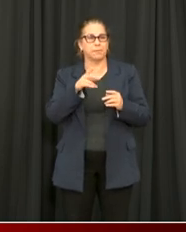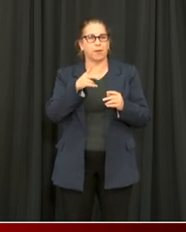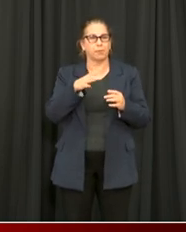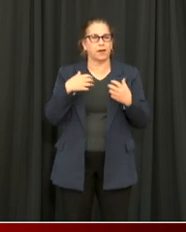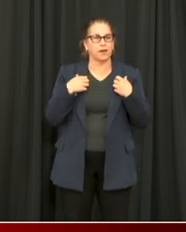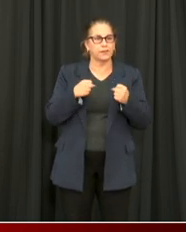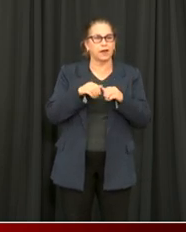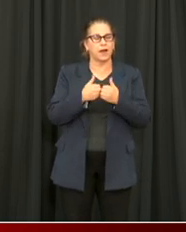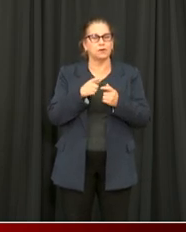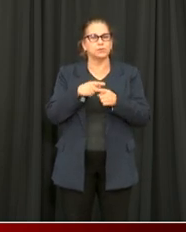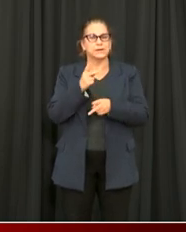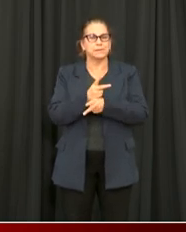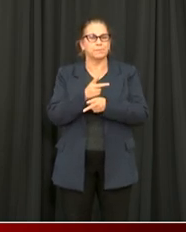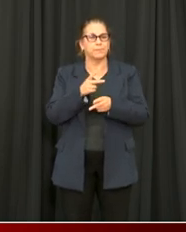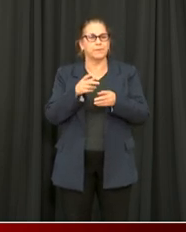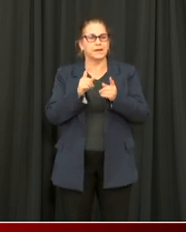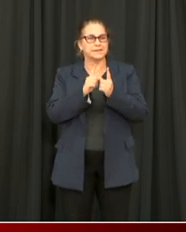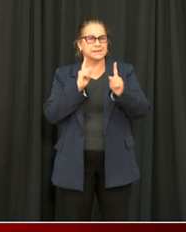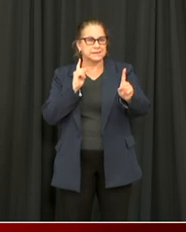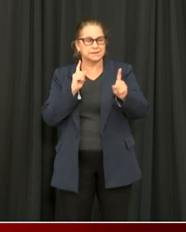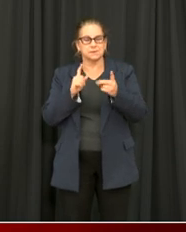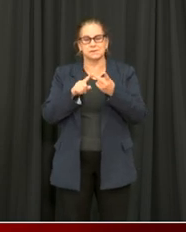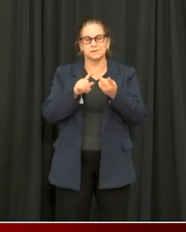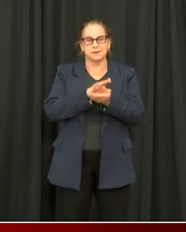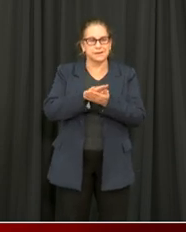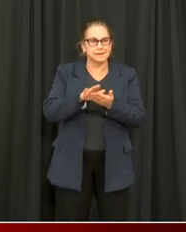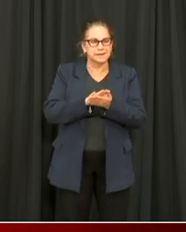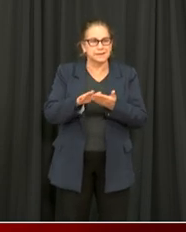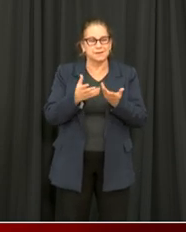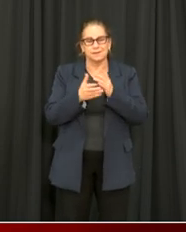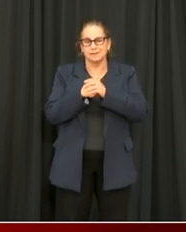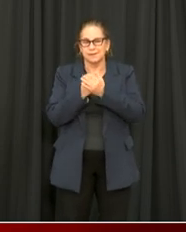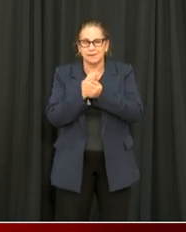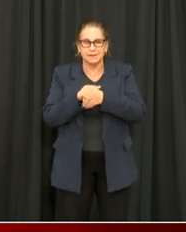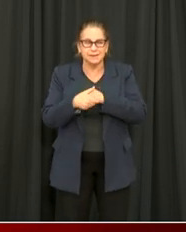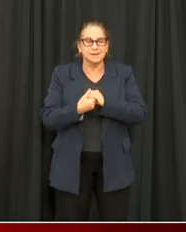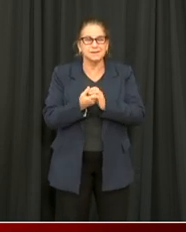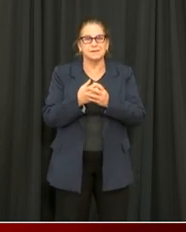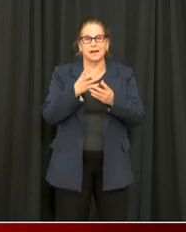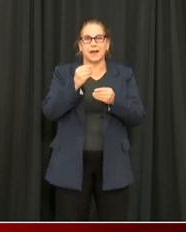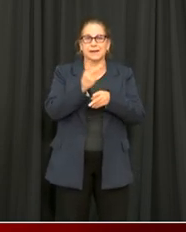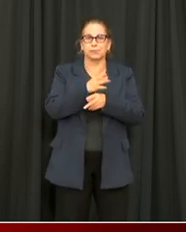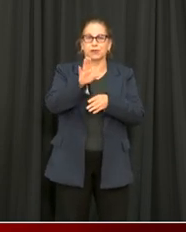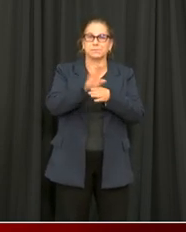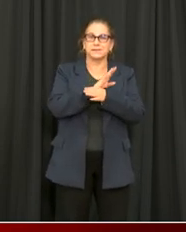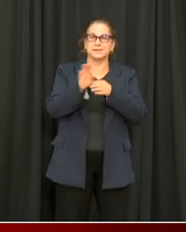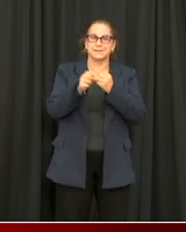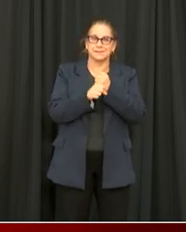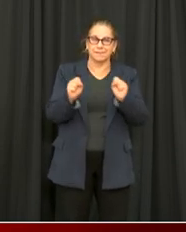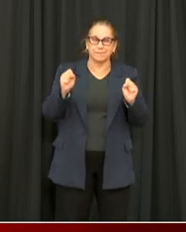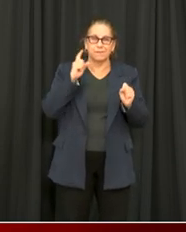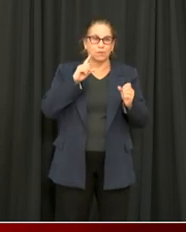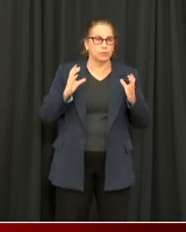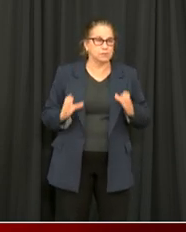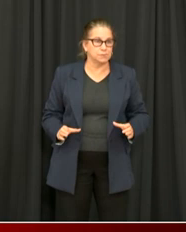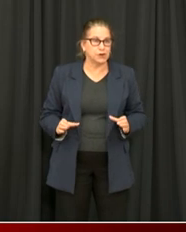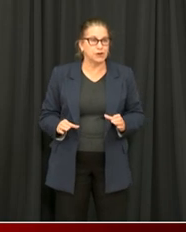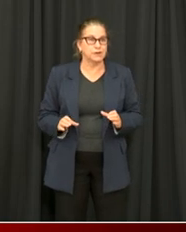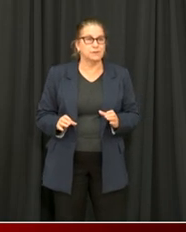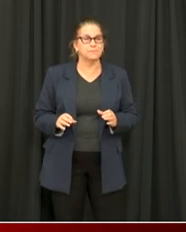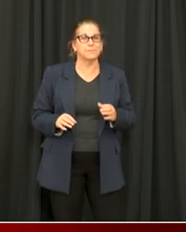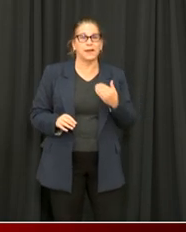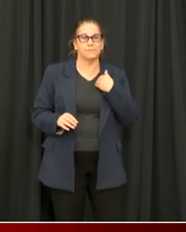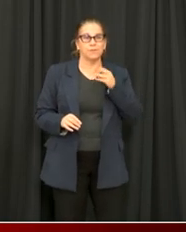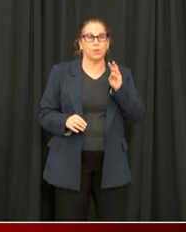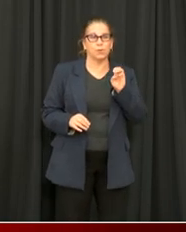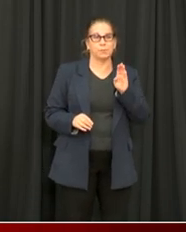or sanitation and hygiene adaptations to their business operations. And these webinars, we expect to have them recorded